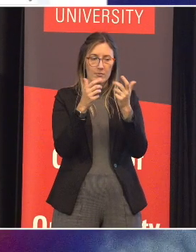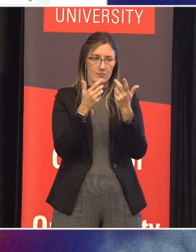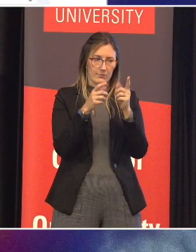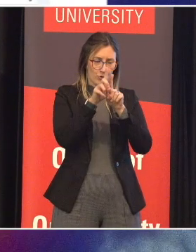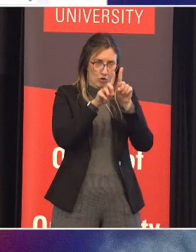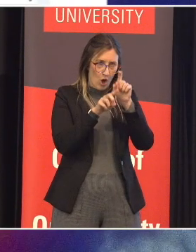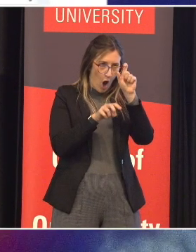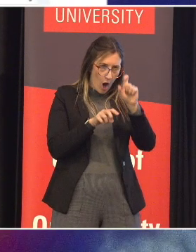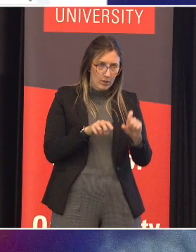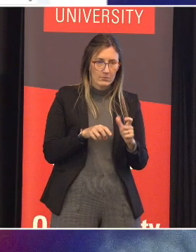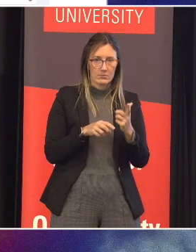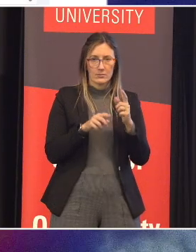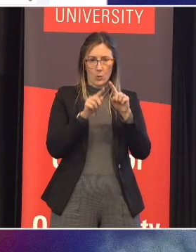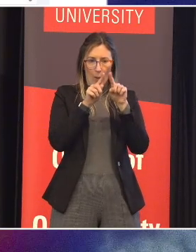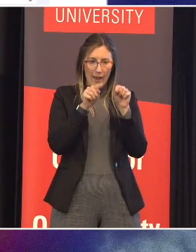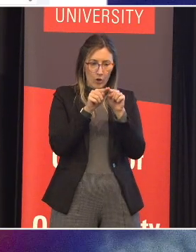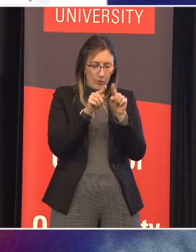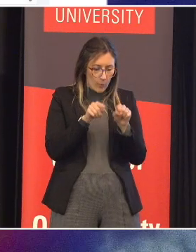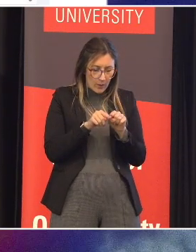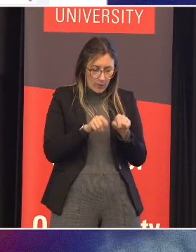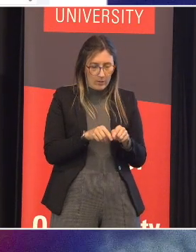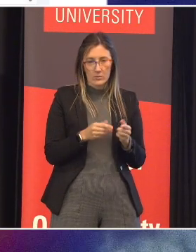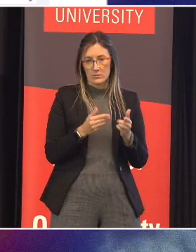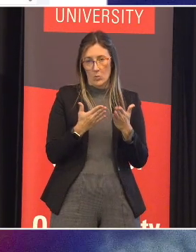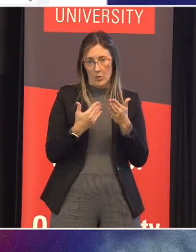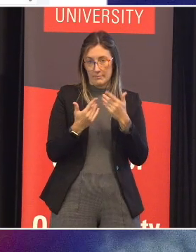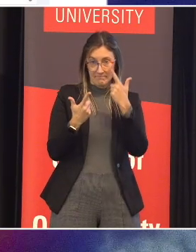Stars, squares, whatever.